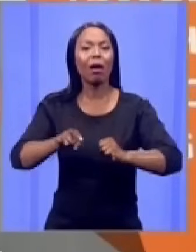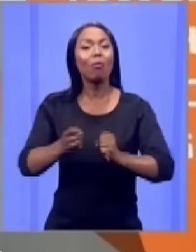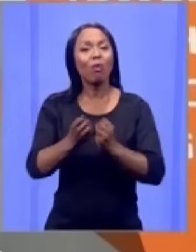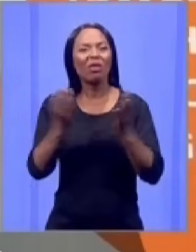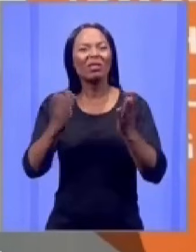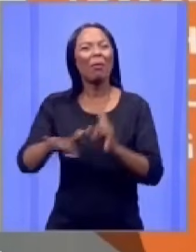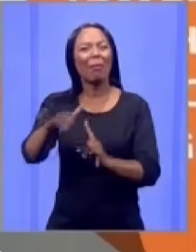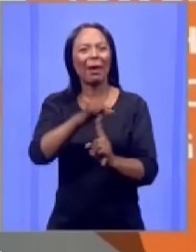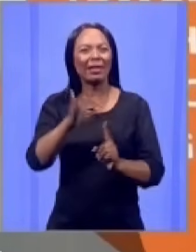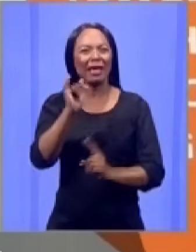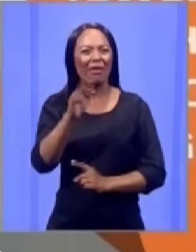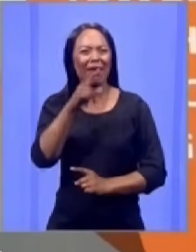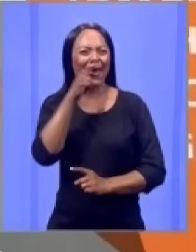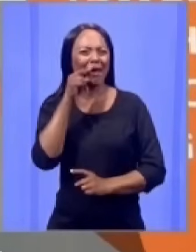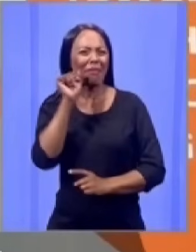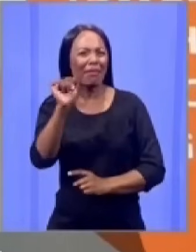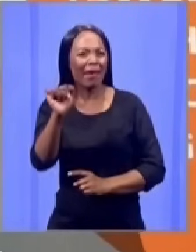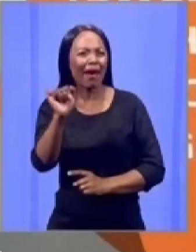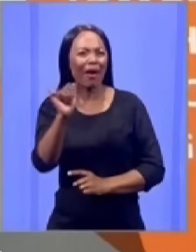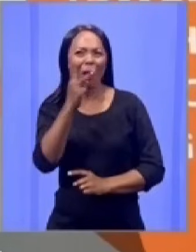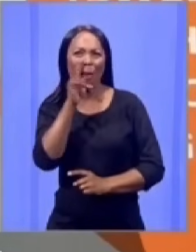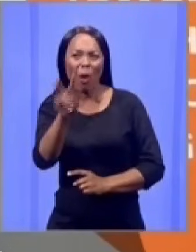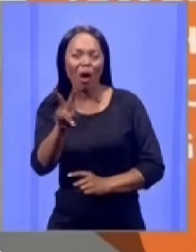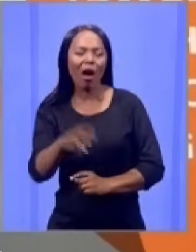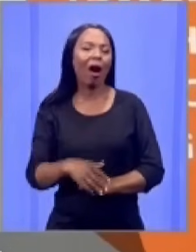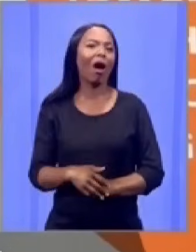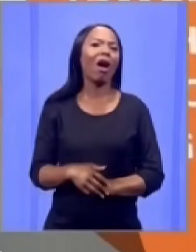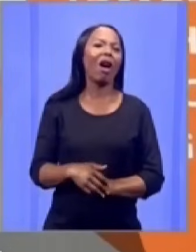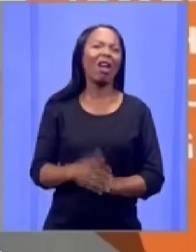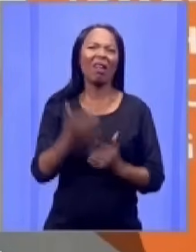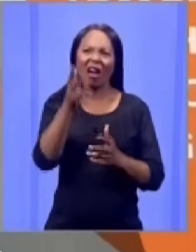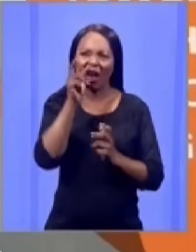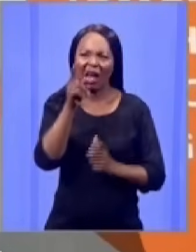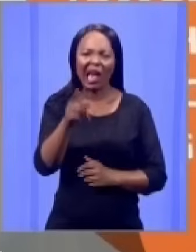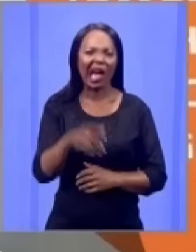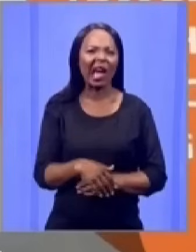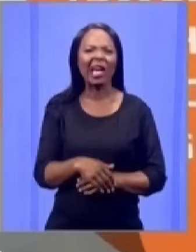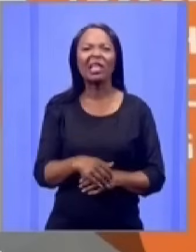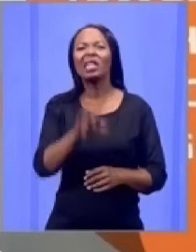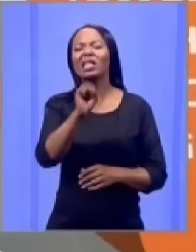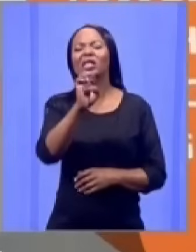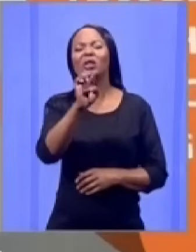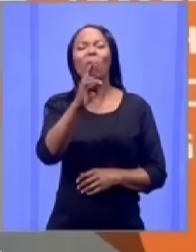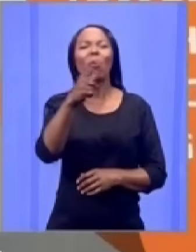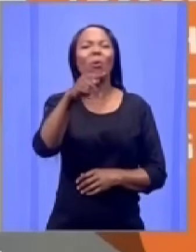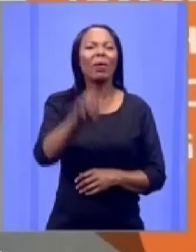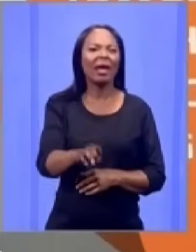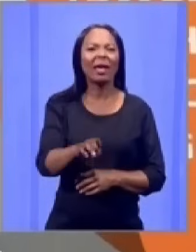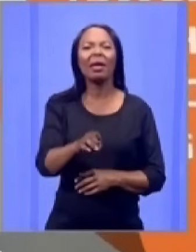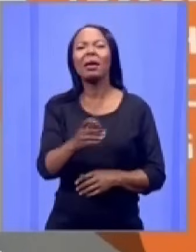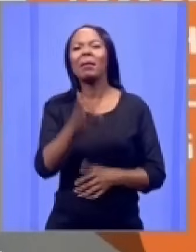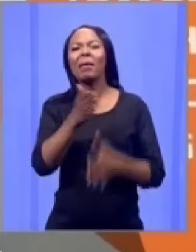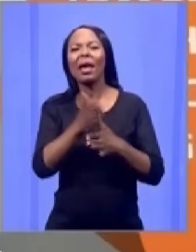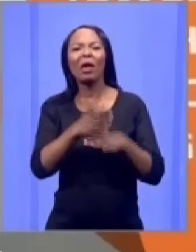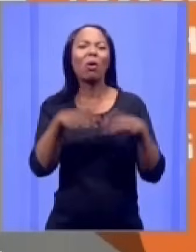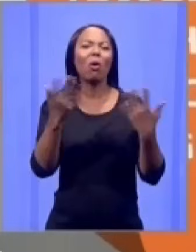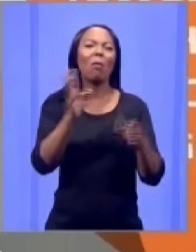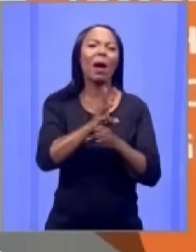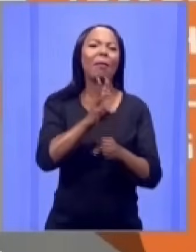ka utlwa maina teng o tlo fumana ke bo seropo mperekele ko serope ko mama mme